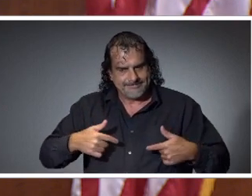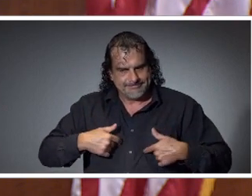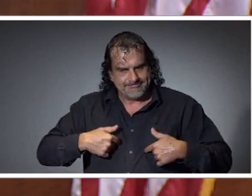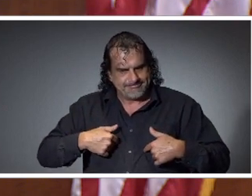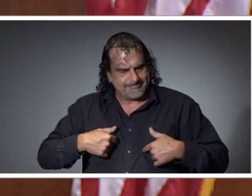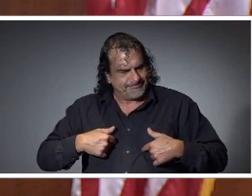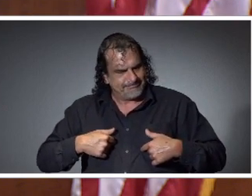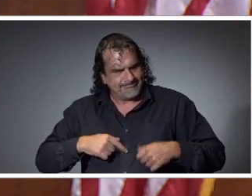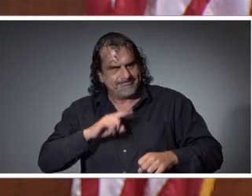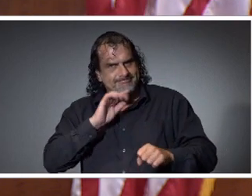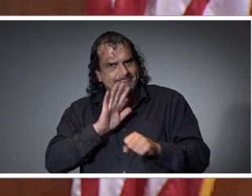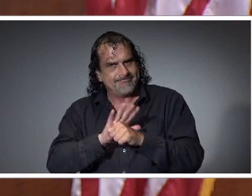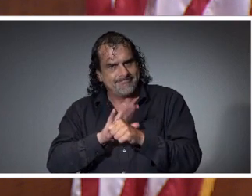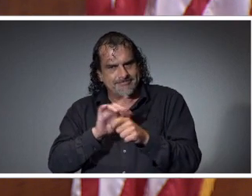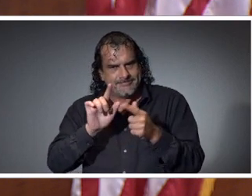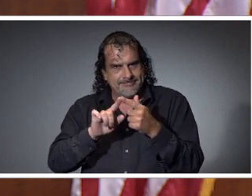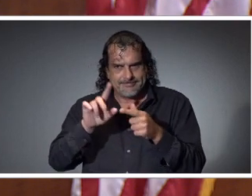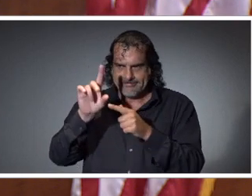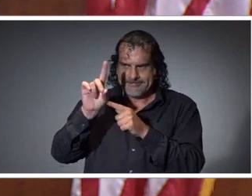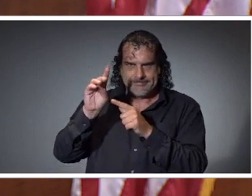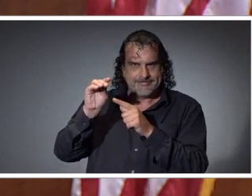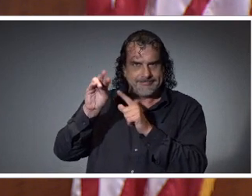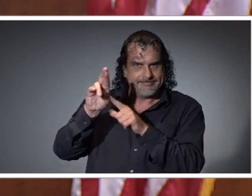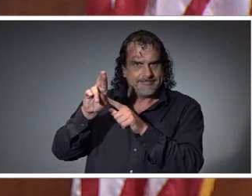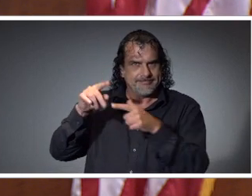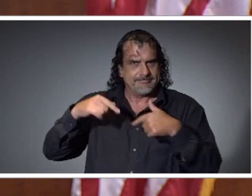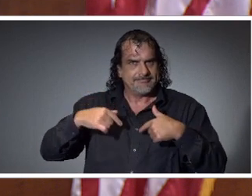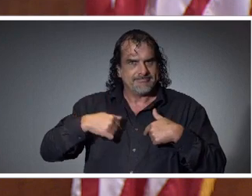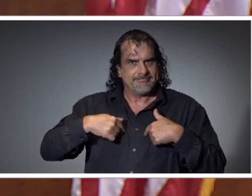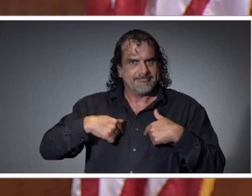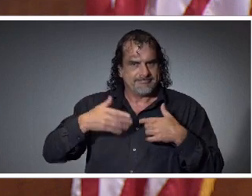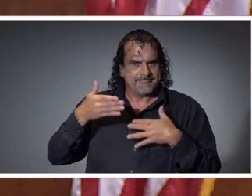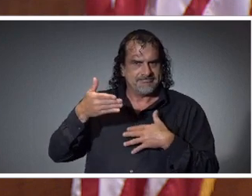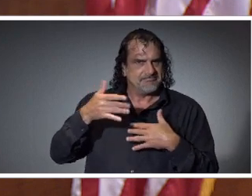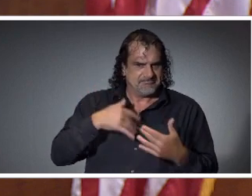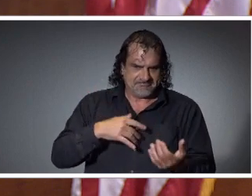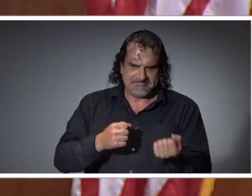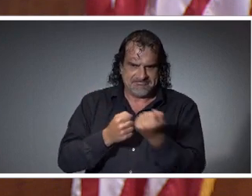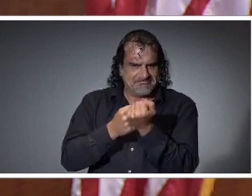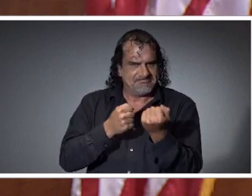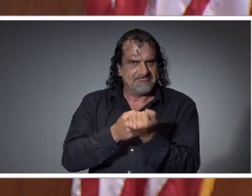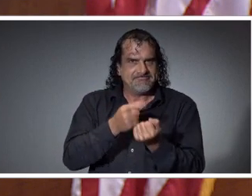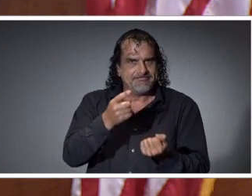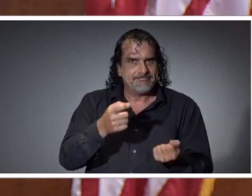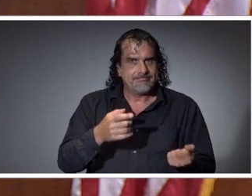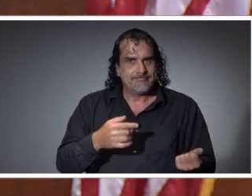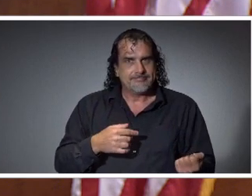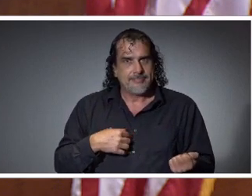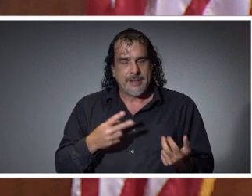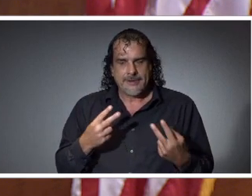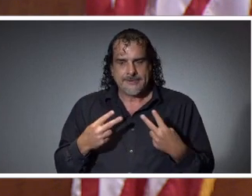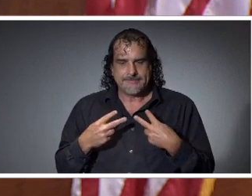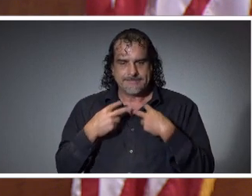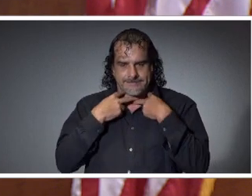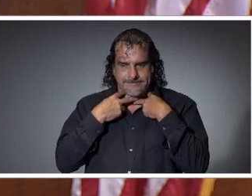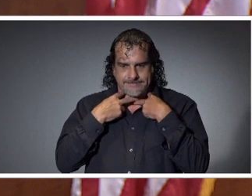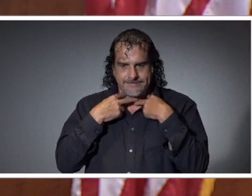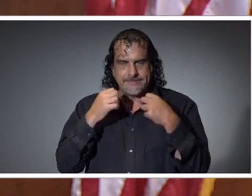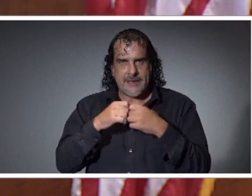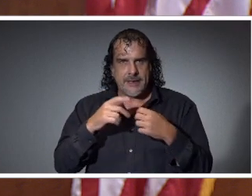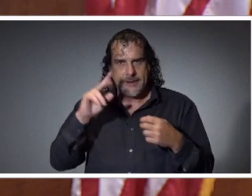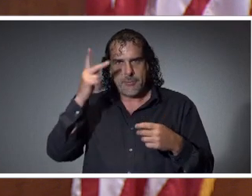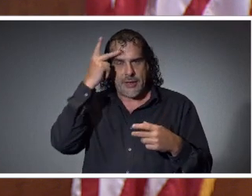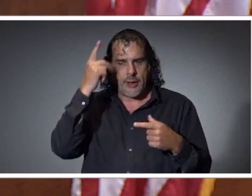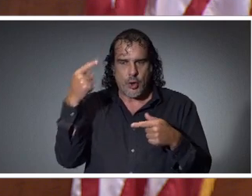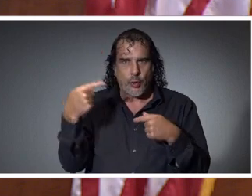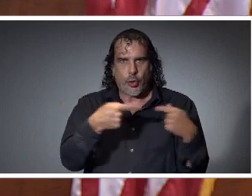to the men and women who work at the Department of Marine Resources. They have unfortunately gotten caught up in a political squabble